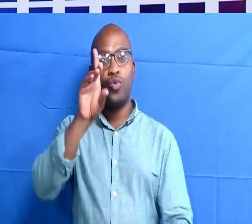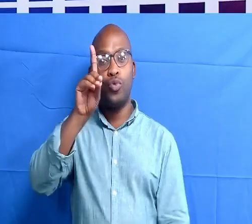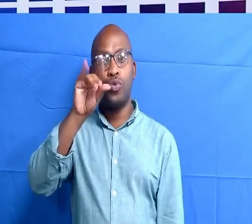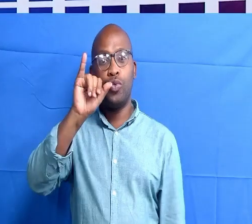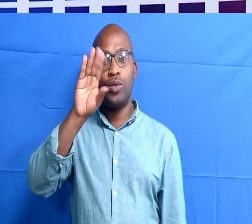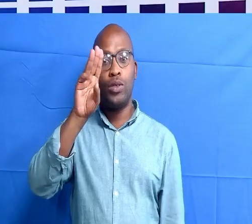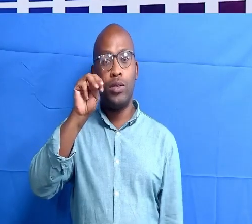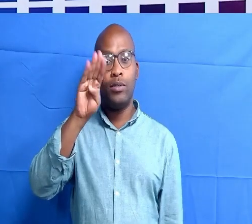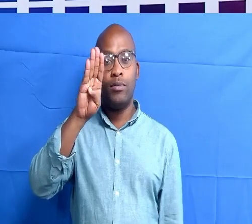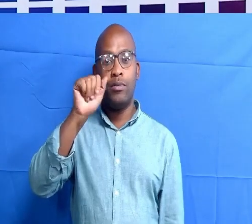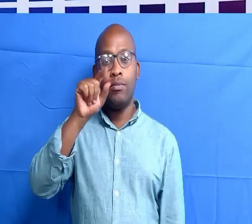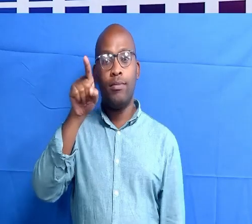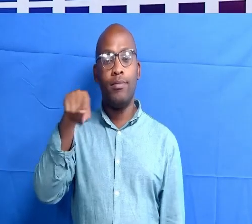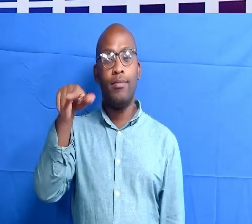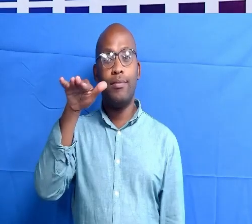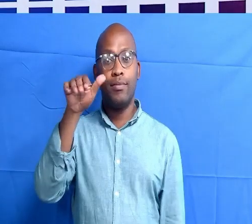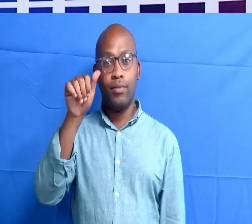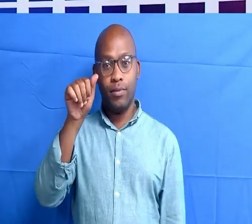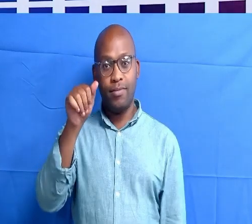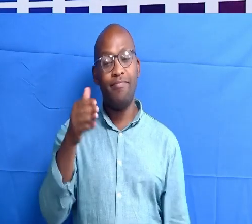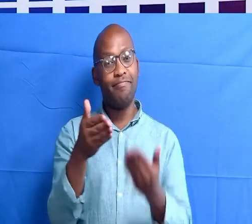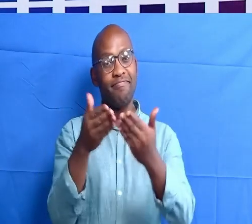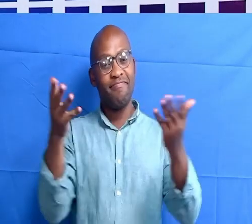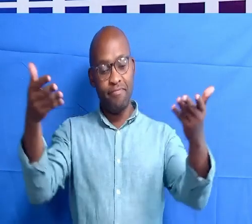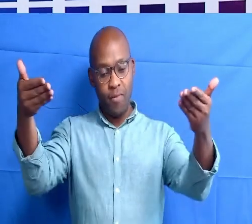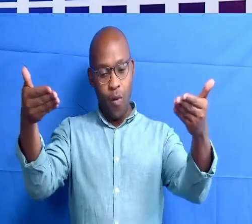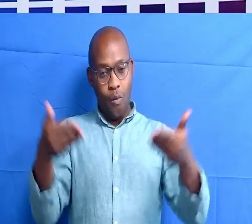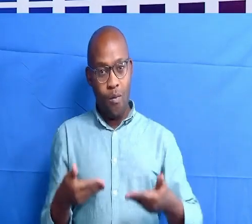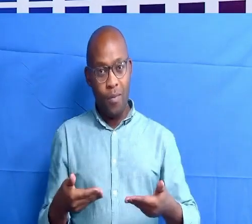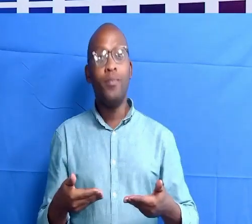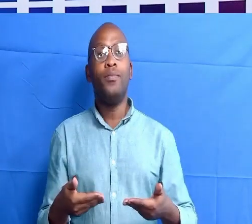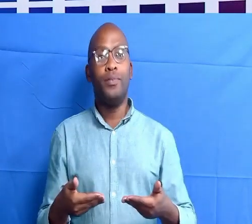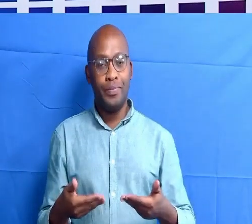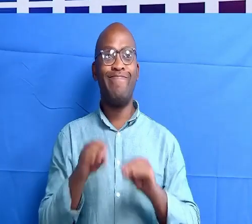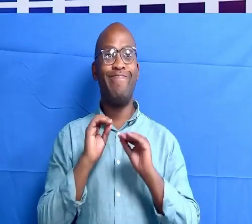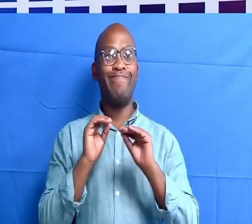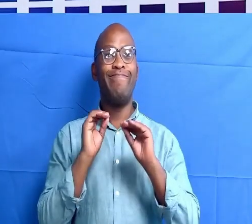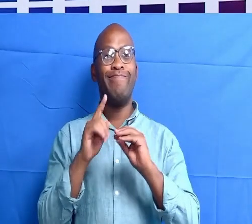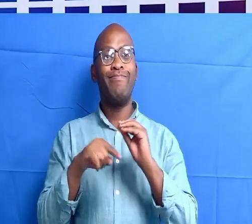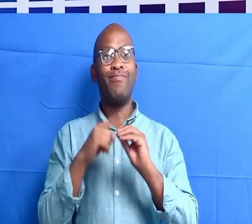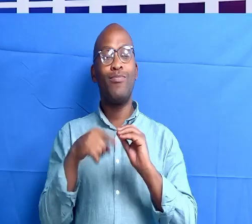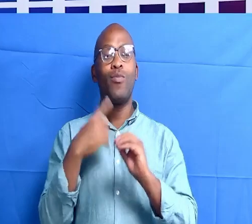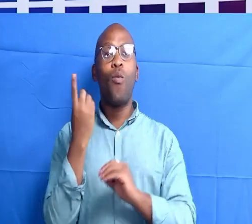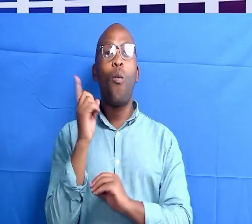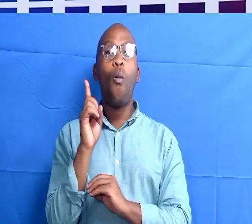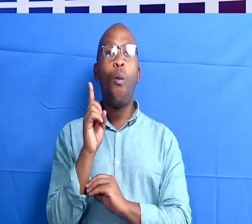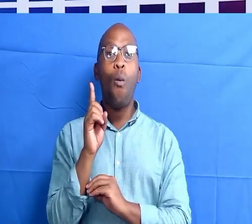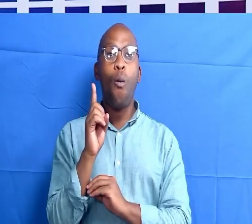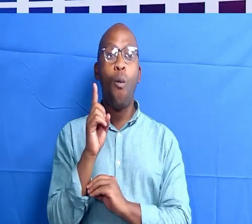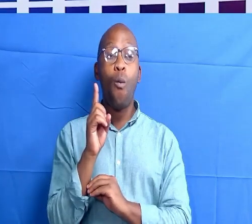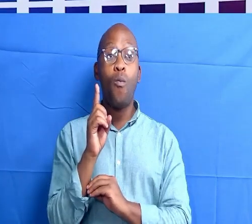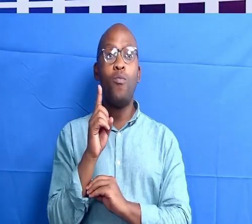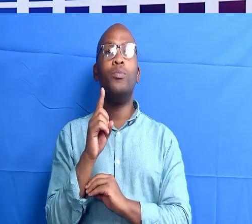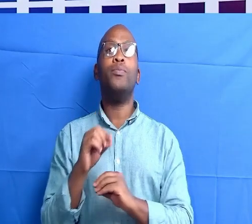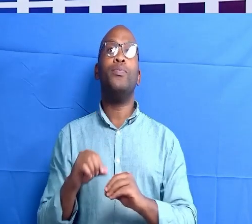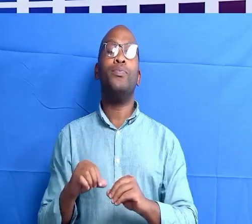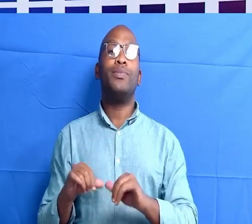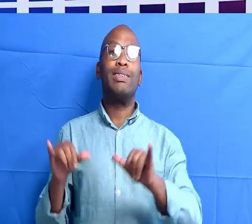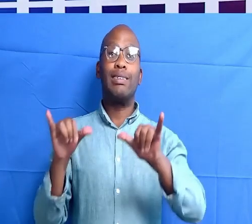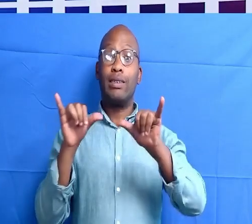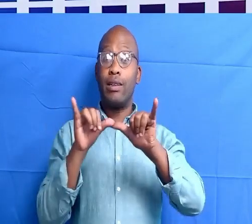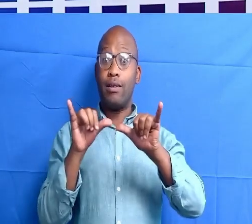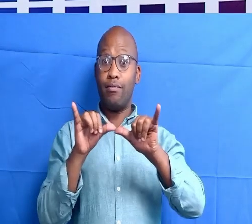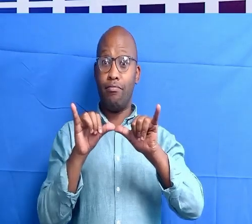the ECDoE broadcast studio. Today's lesson is about scale. I will be covering these topics for